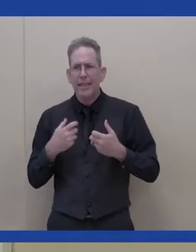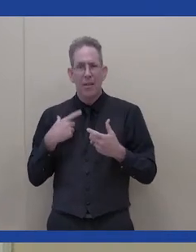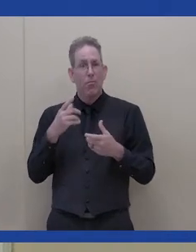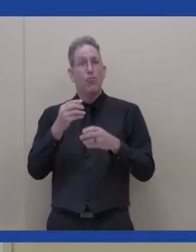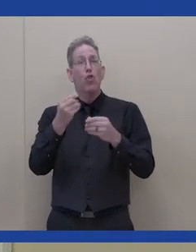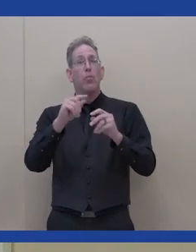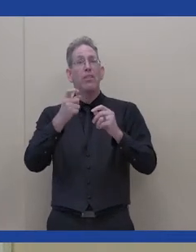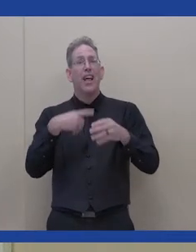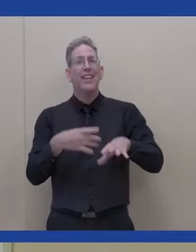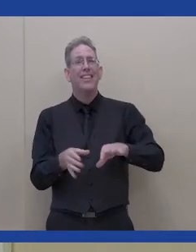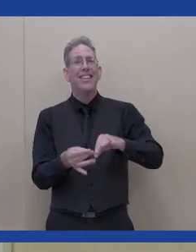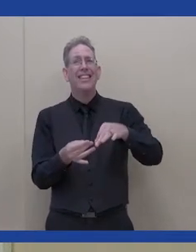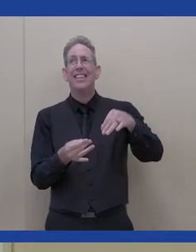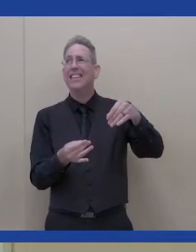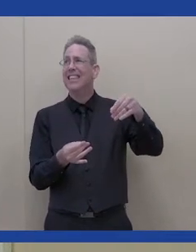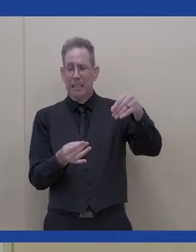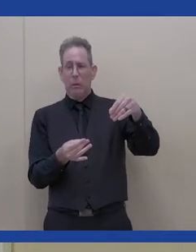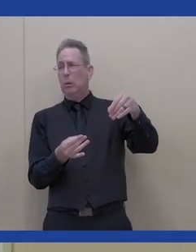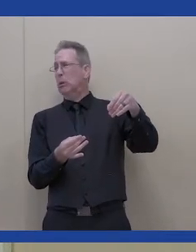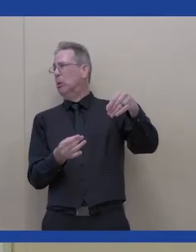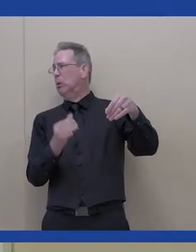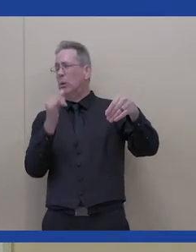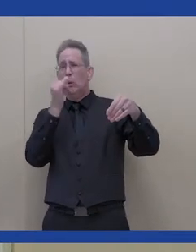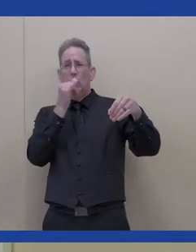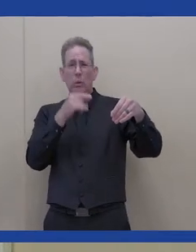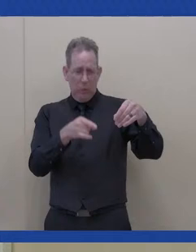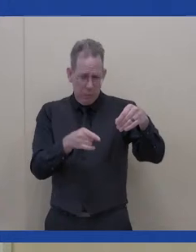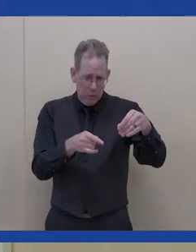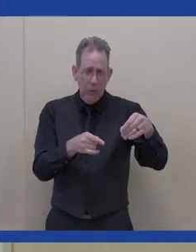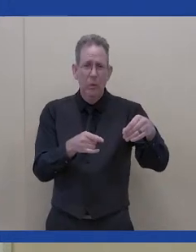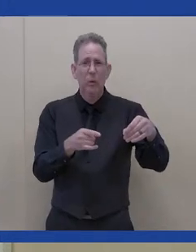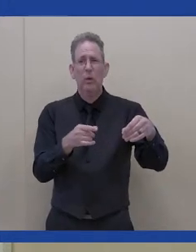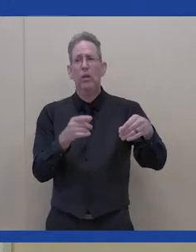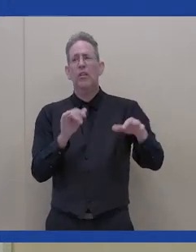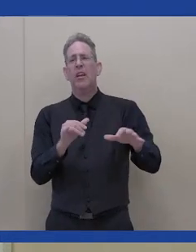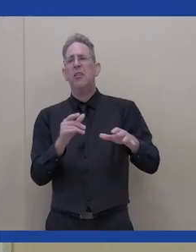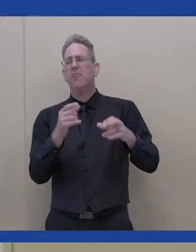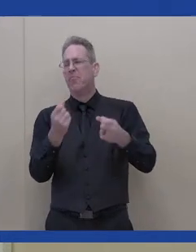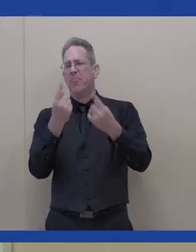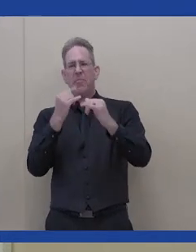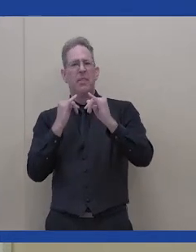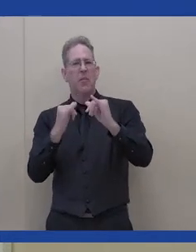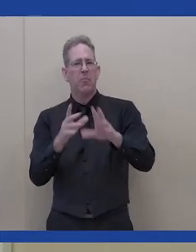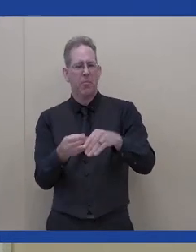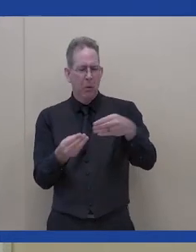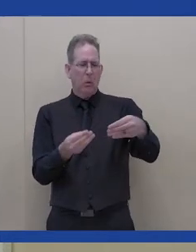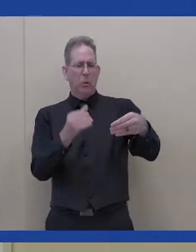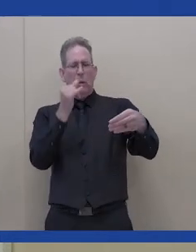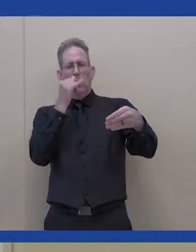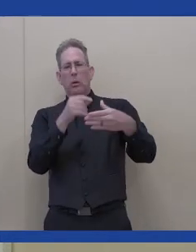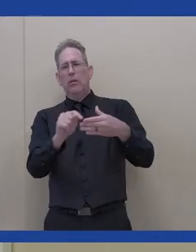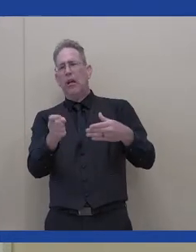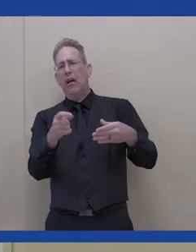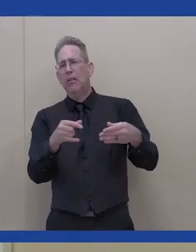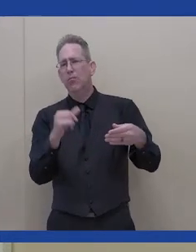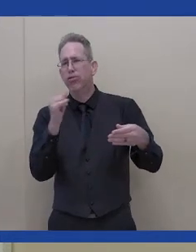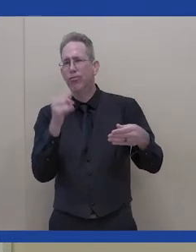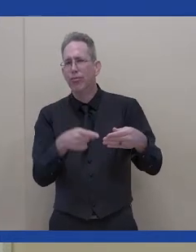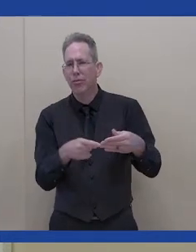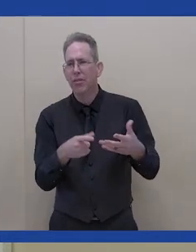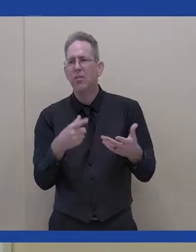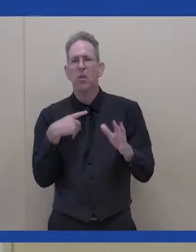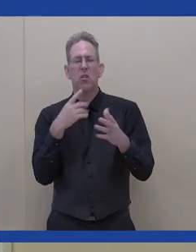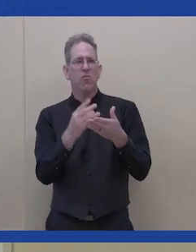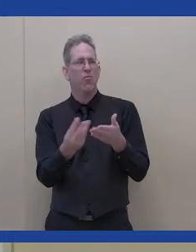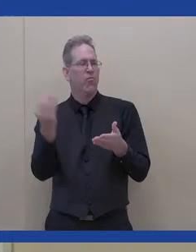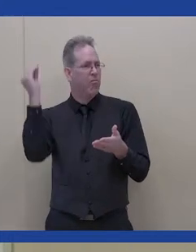I'm right there with you. I want Burlingtonians of all income levels to know that I will be mindful of that fact, and we must make